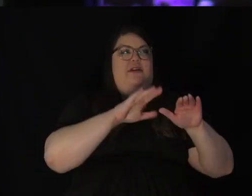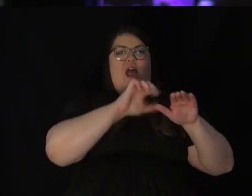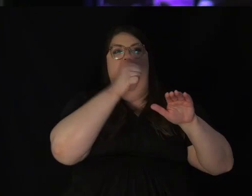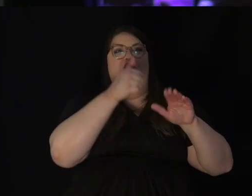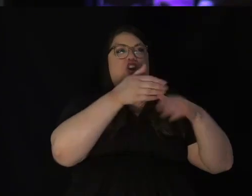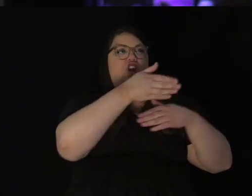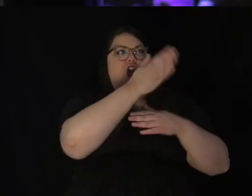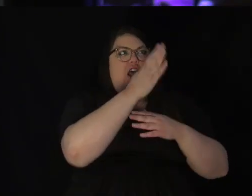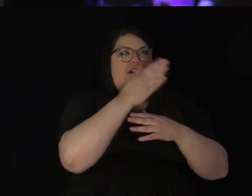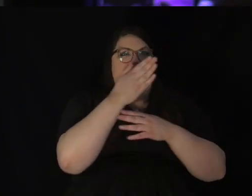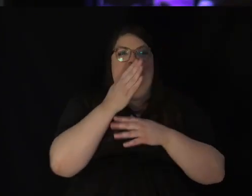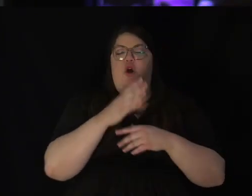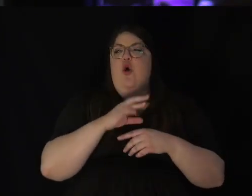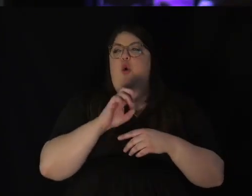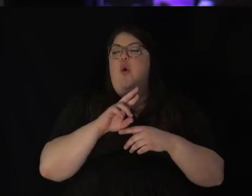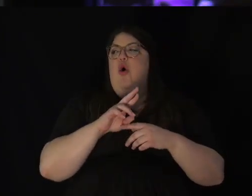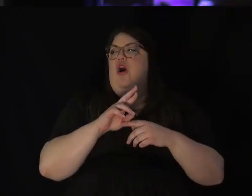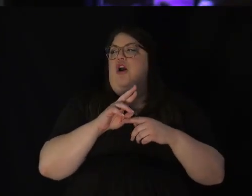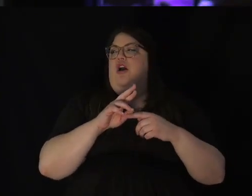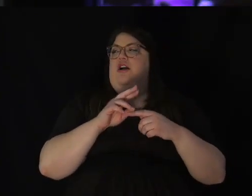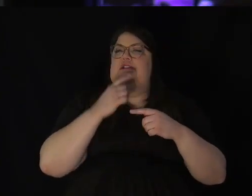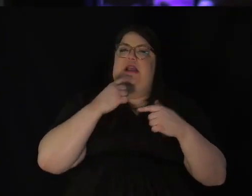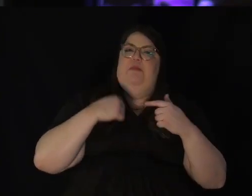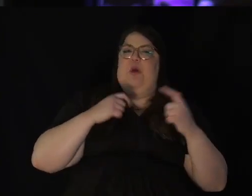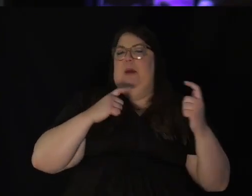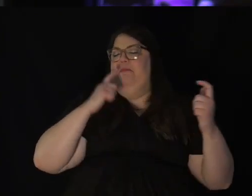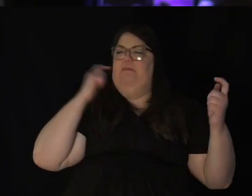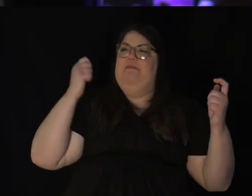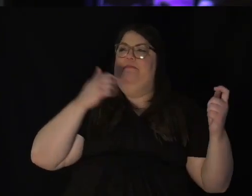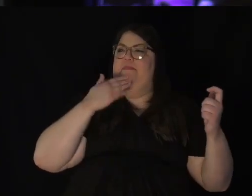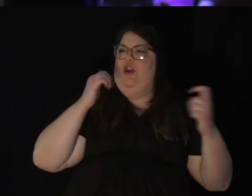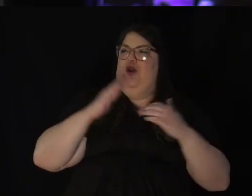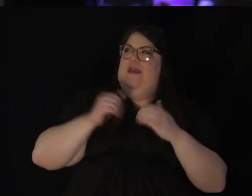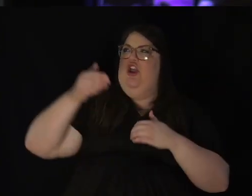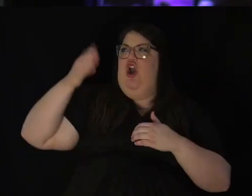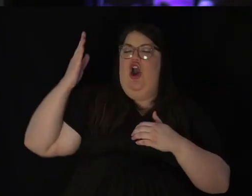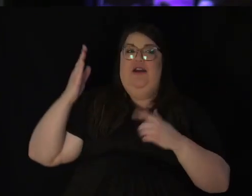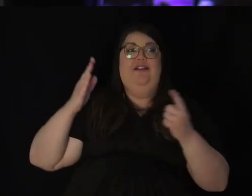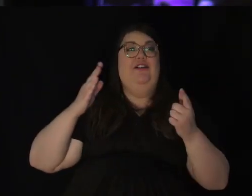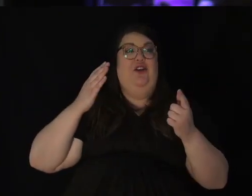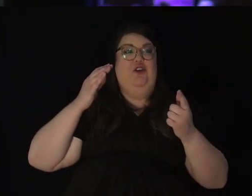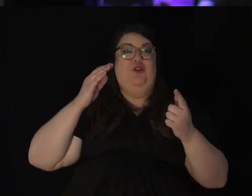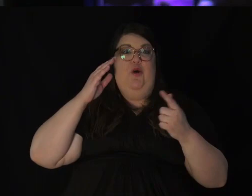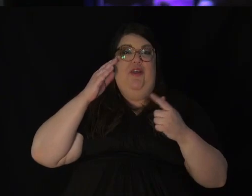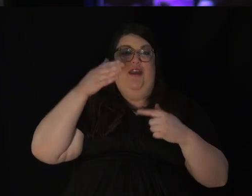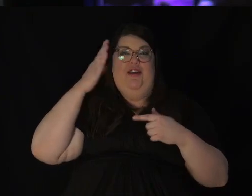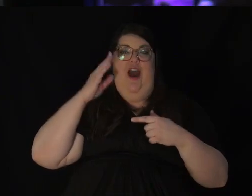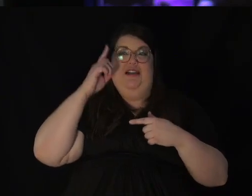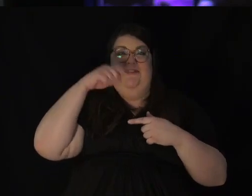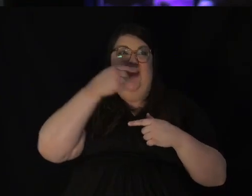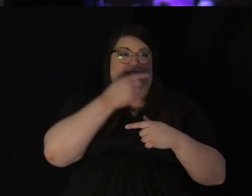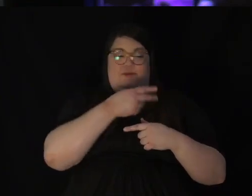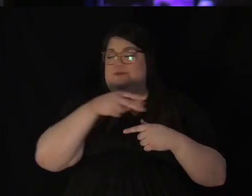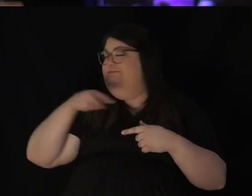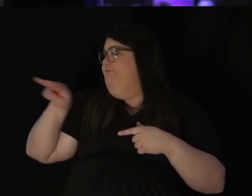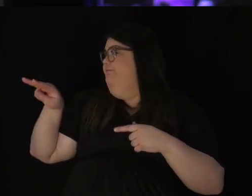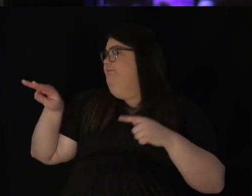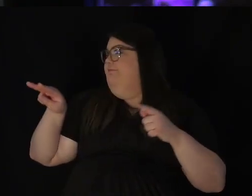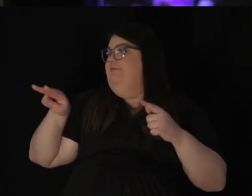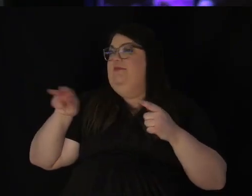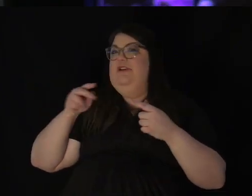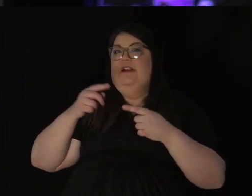themselves above him. So it is indeed a special blessing to have the Lord's face